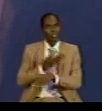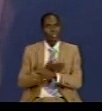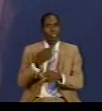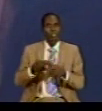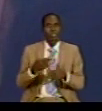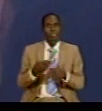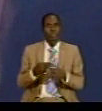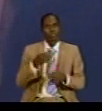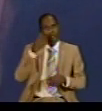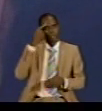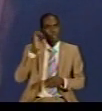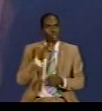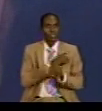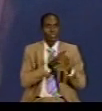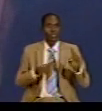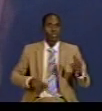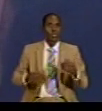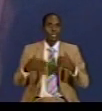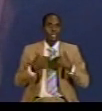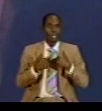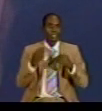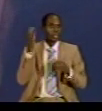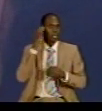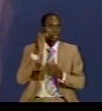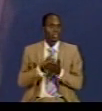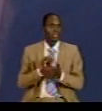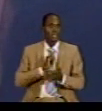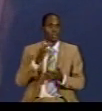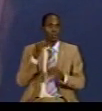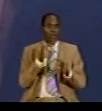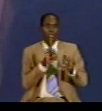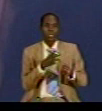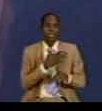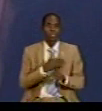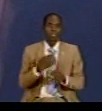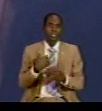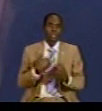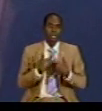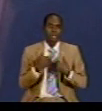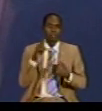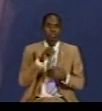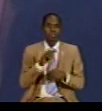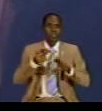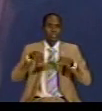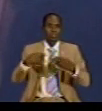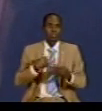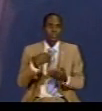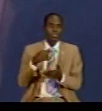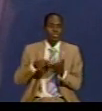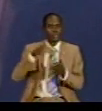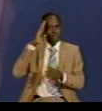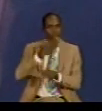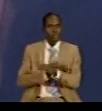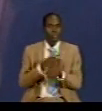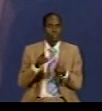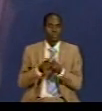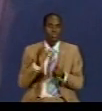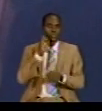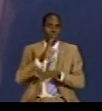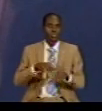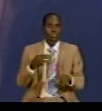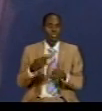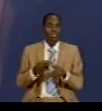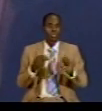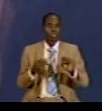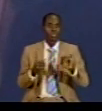she conceived again, and bare a son, and said, "Now this time will my husband be joined unto me, because I have borne him